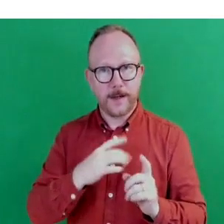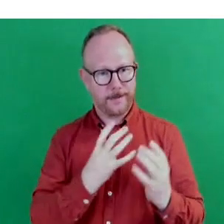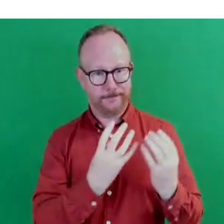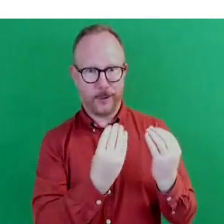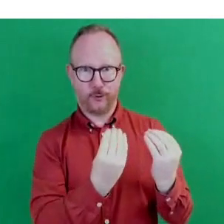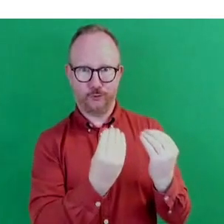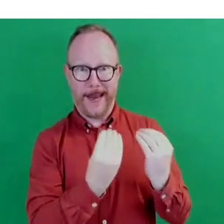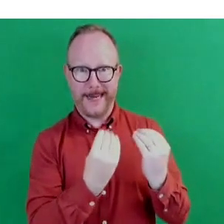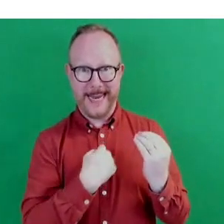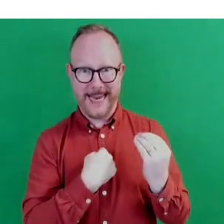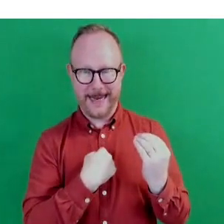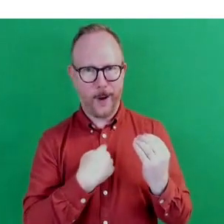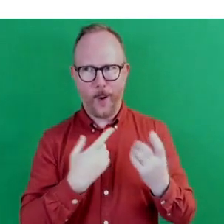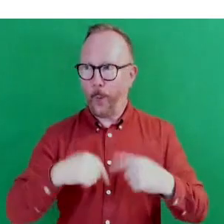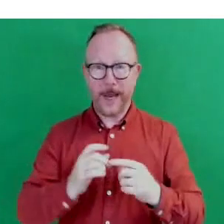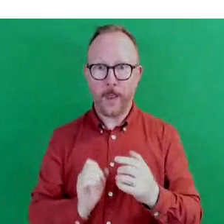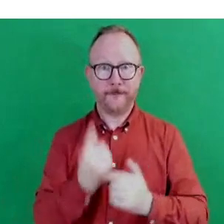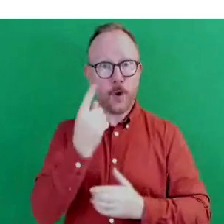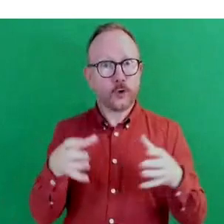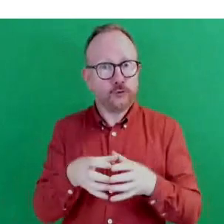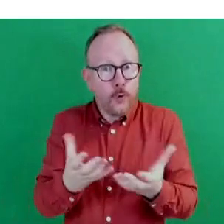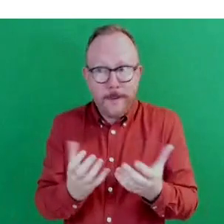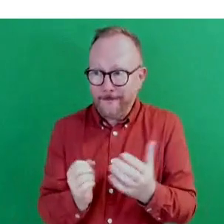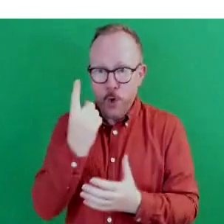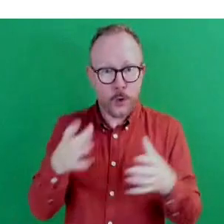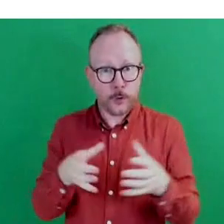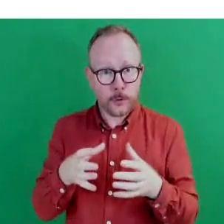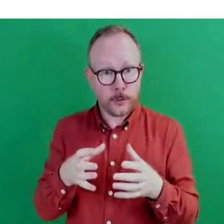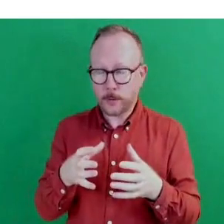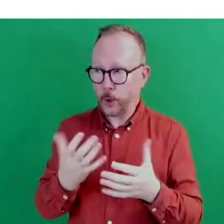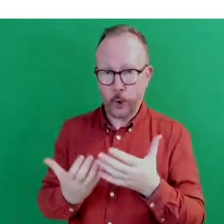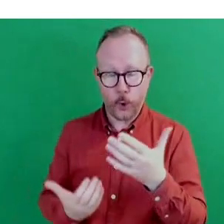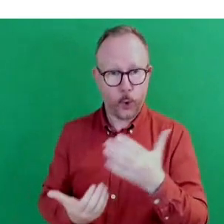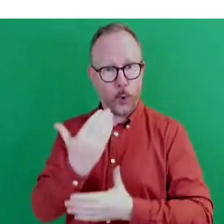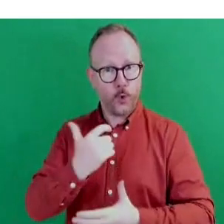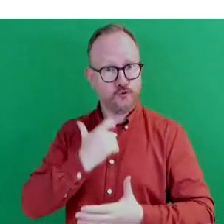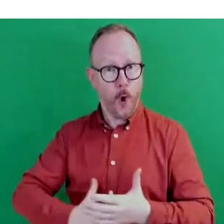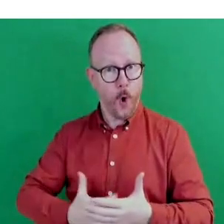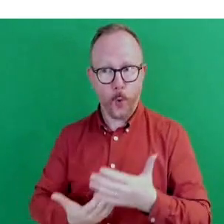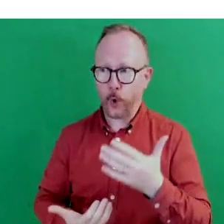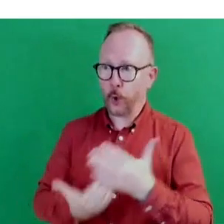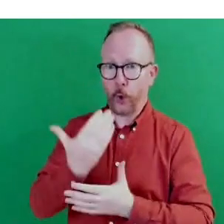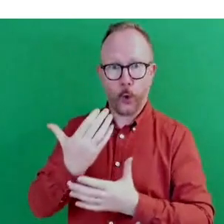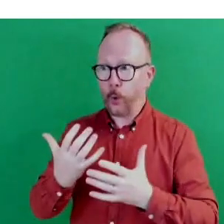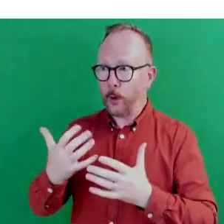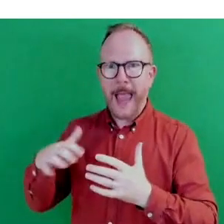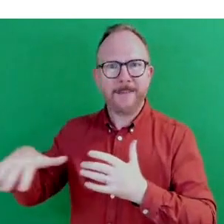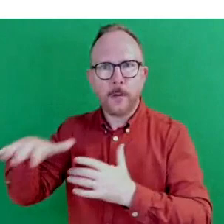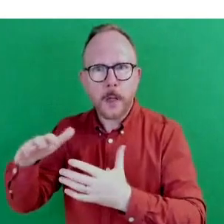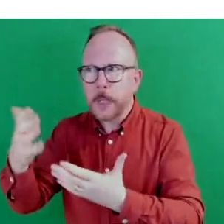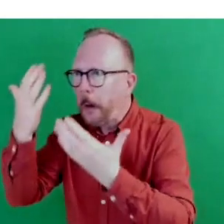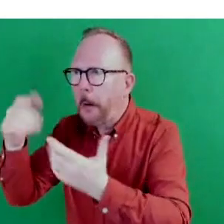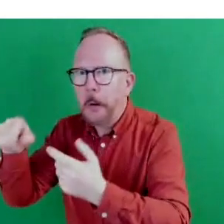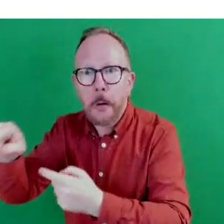first cohort for and sort of the pioneers of the role as well. And to begin with, the